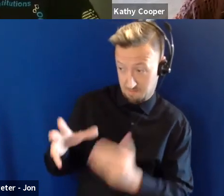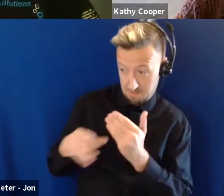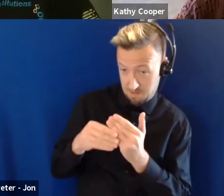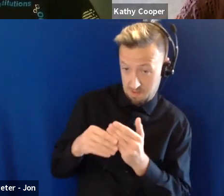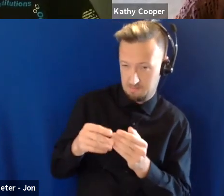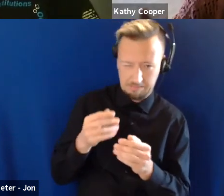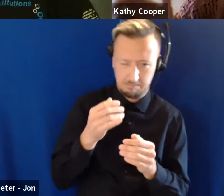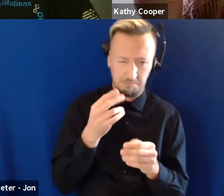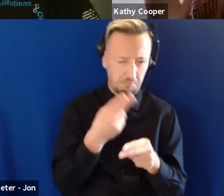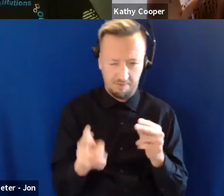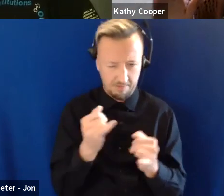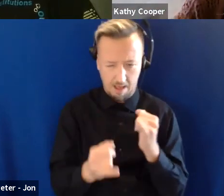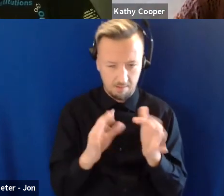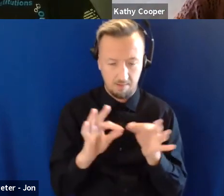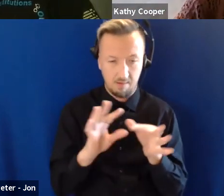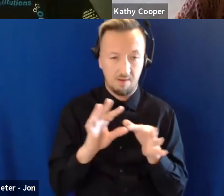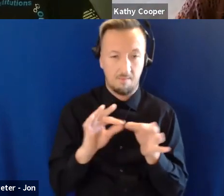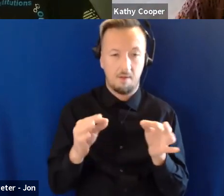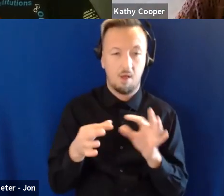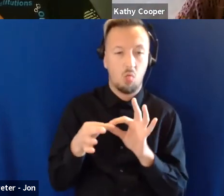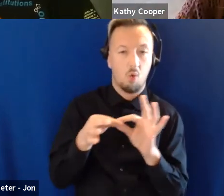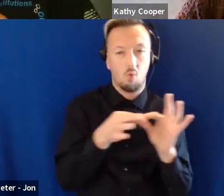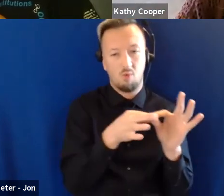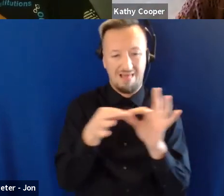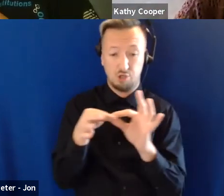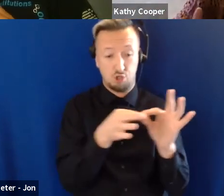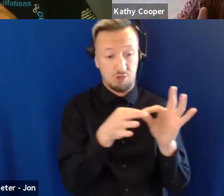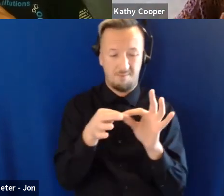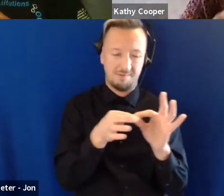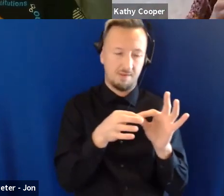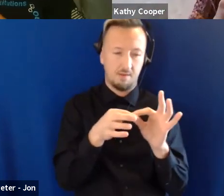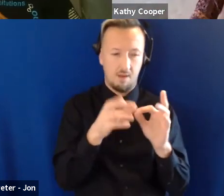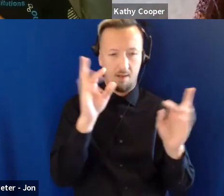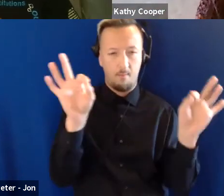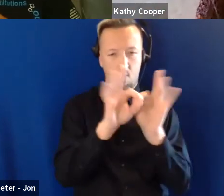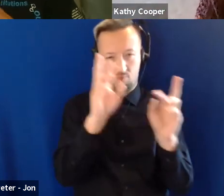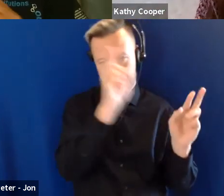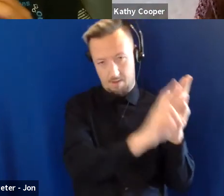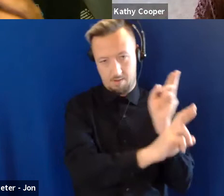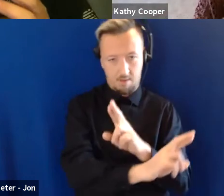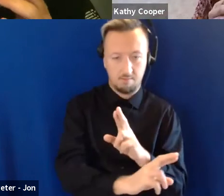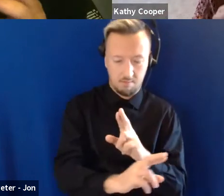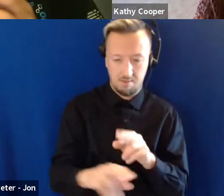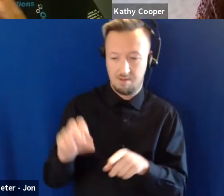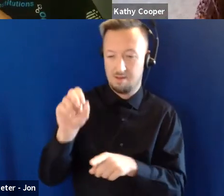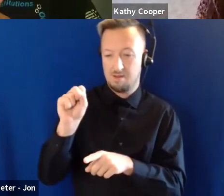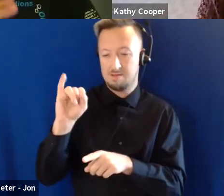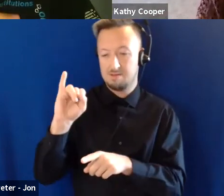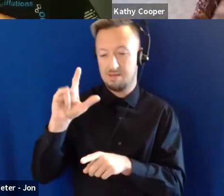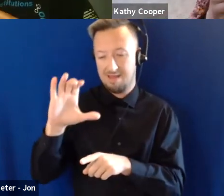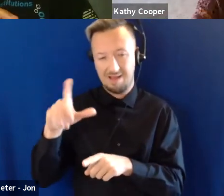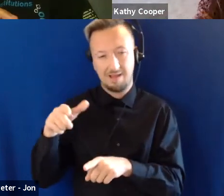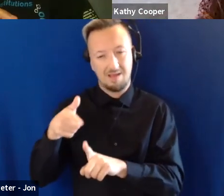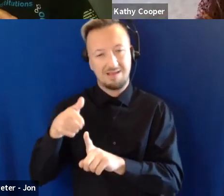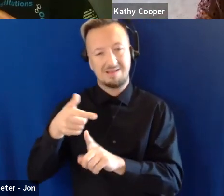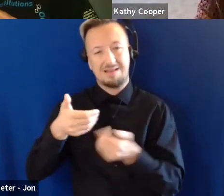say really quick here is that the relationships have to be respected. Again, the SILC is autonomous, and we're autonomous from the DSE,